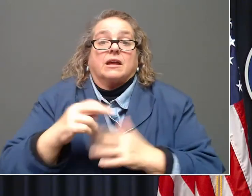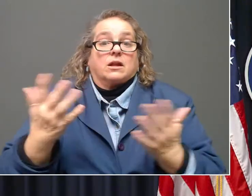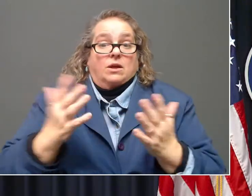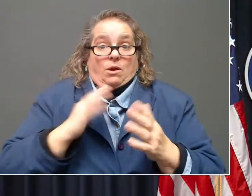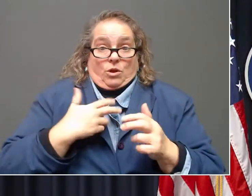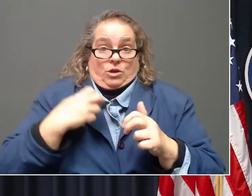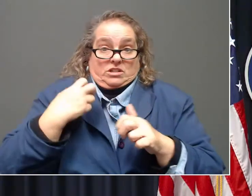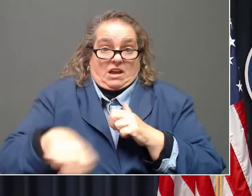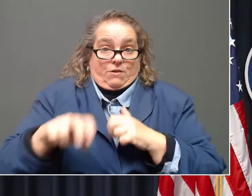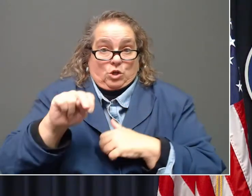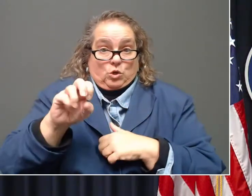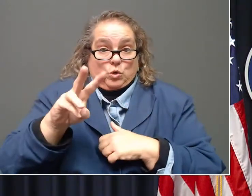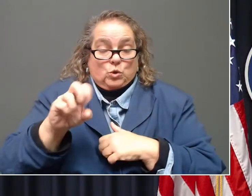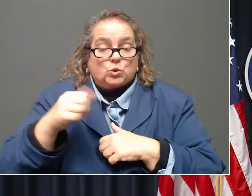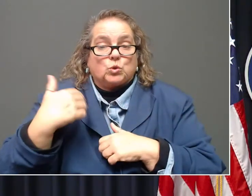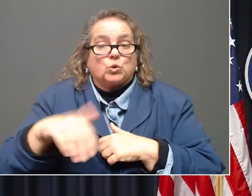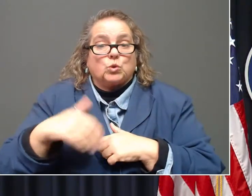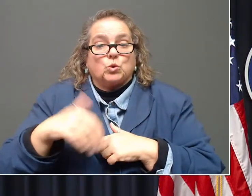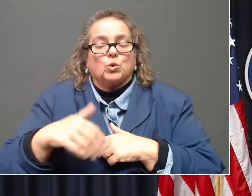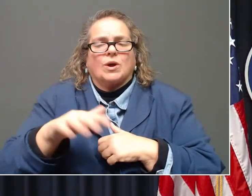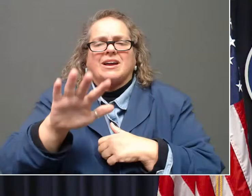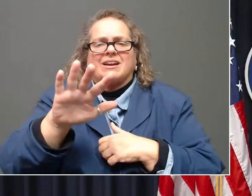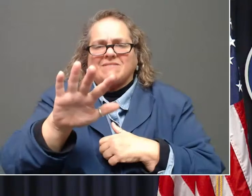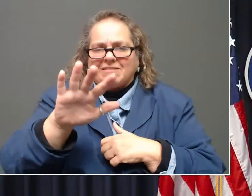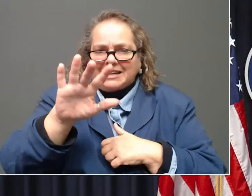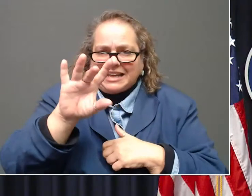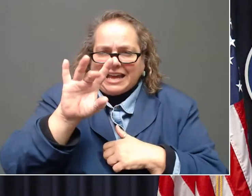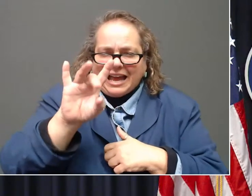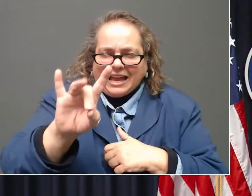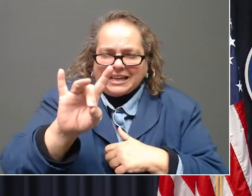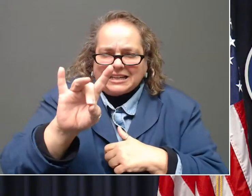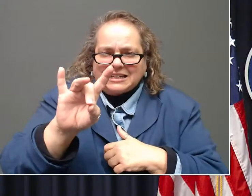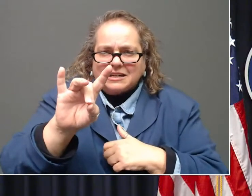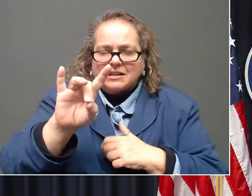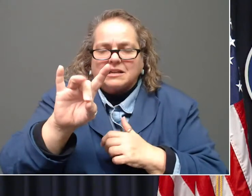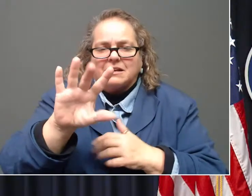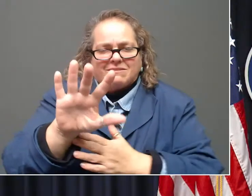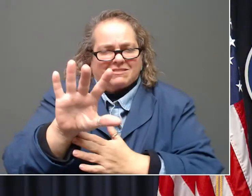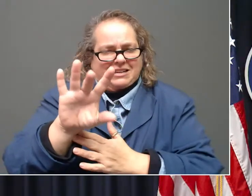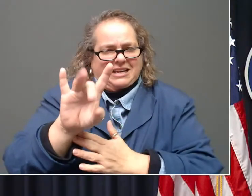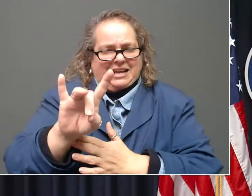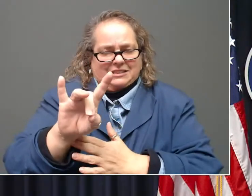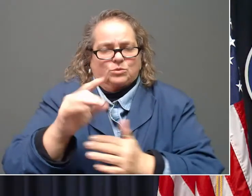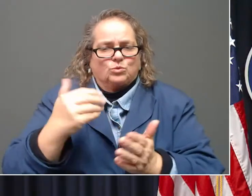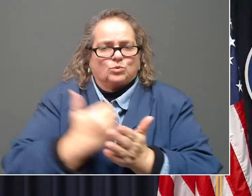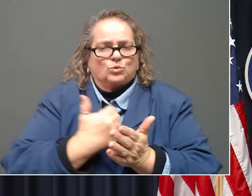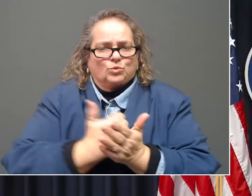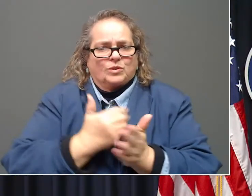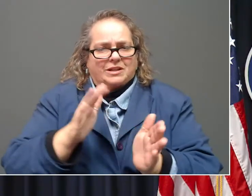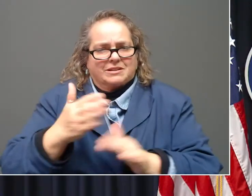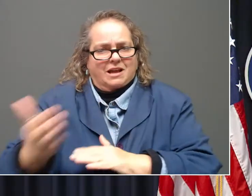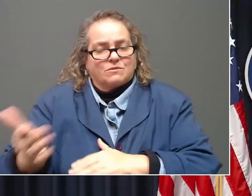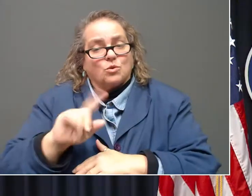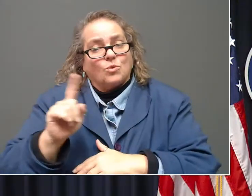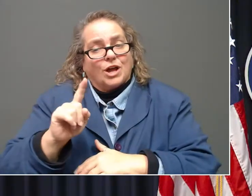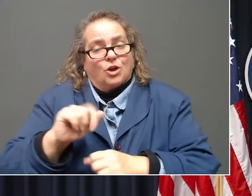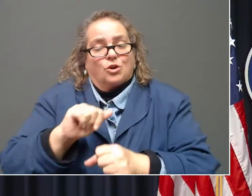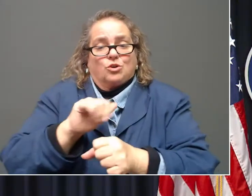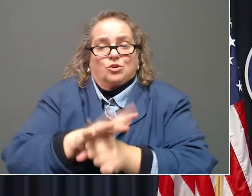So again, a good trend. When we look at new cases by county, today we have 400 in